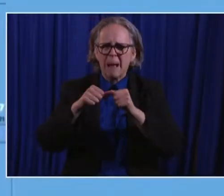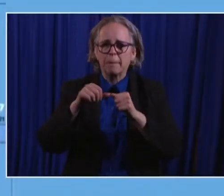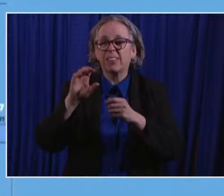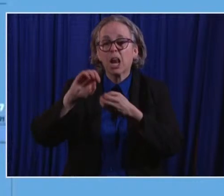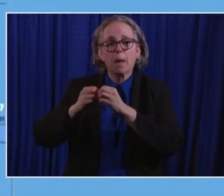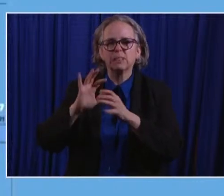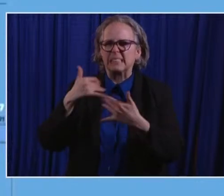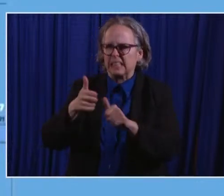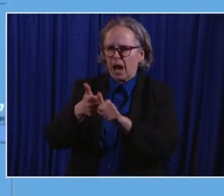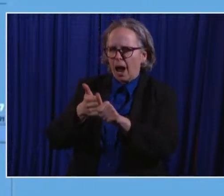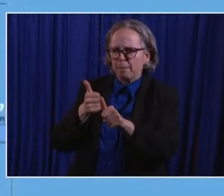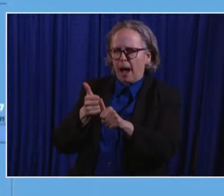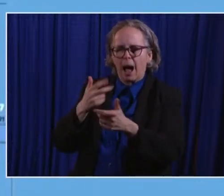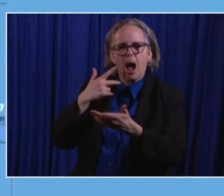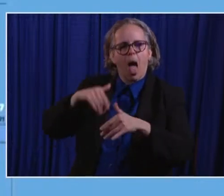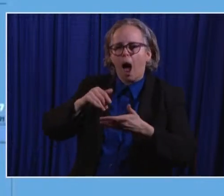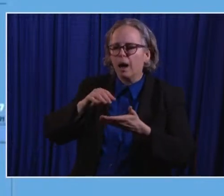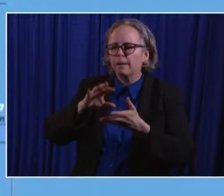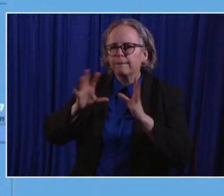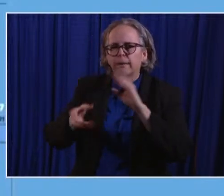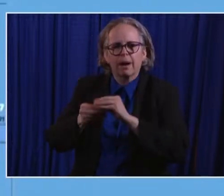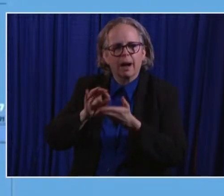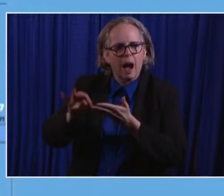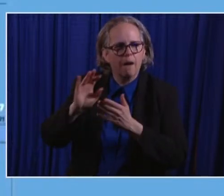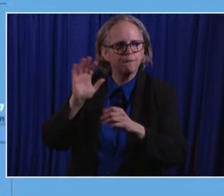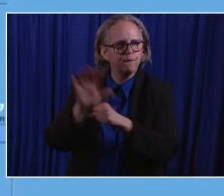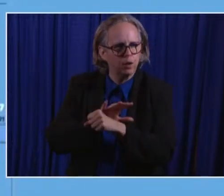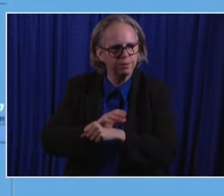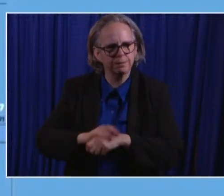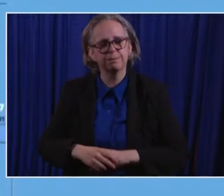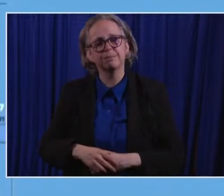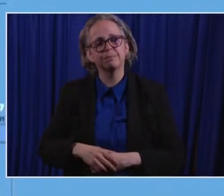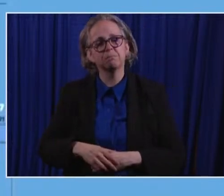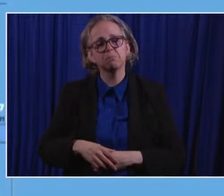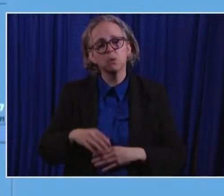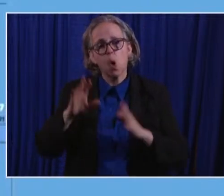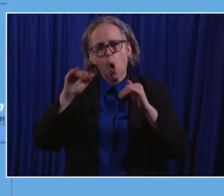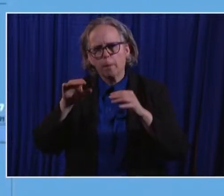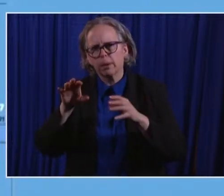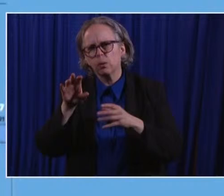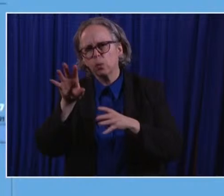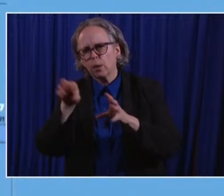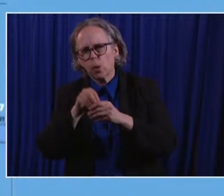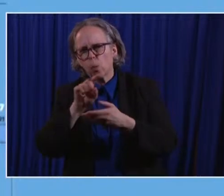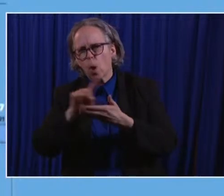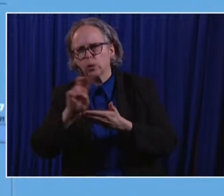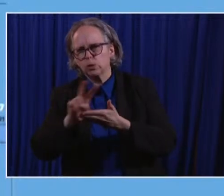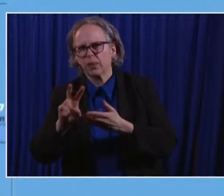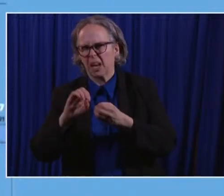So we would hope that those in a week or two will start getting even better.